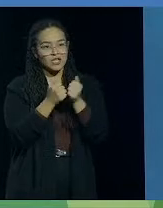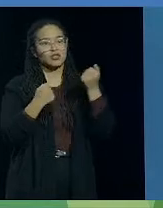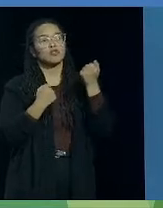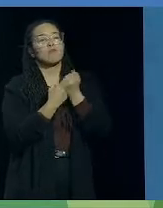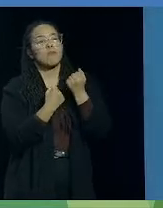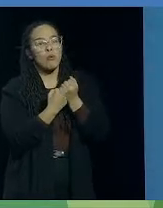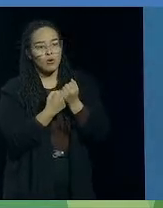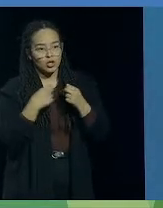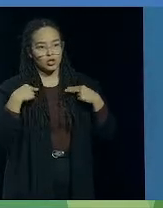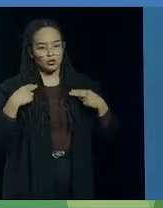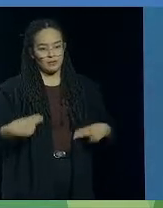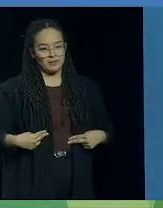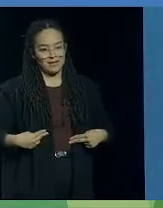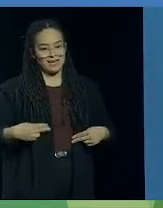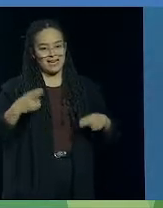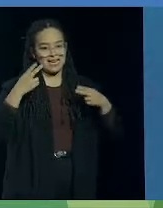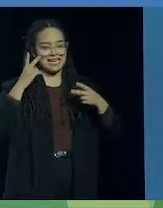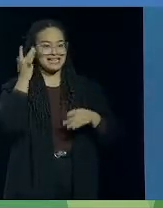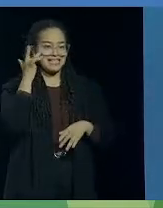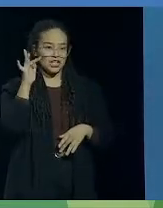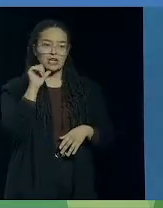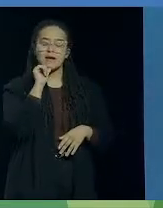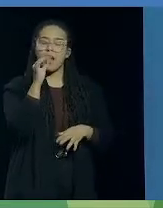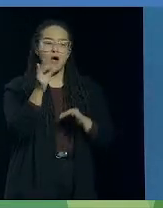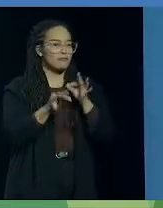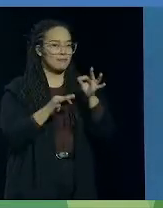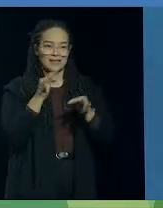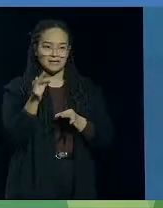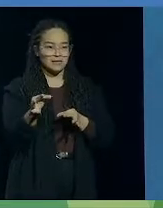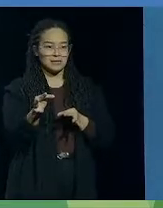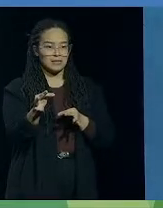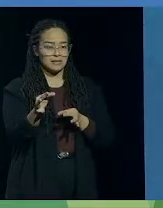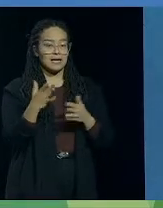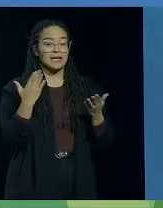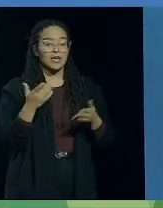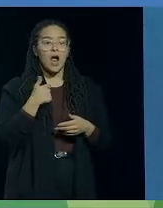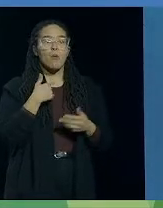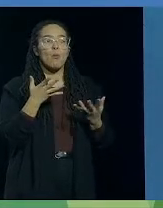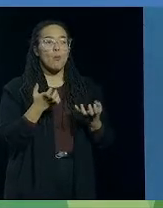and abilities, not to replace them. Here I